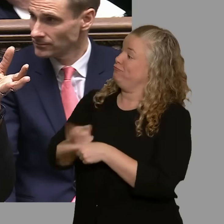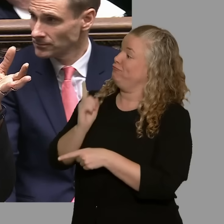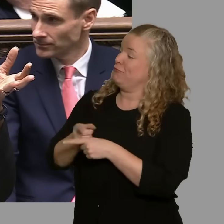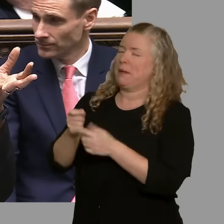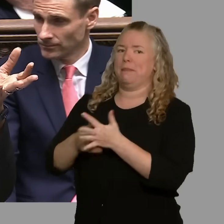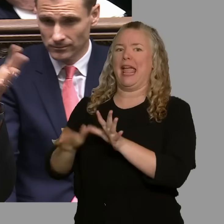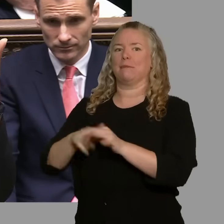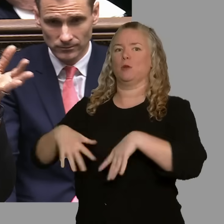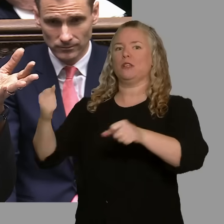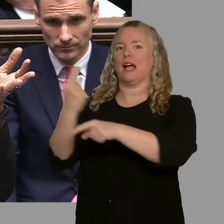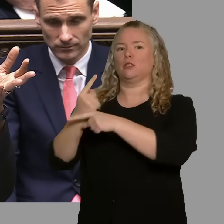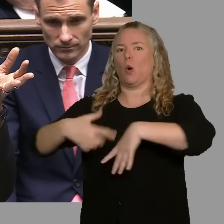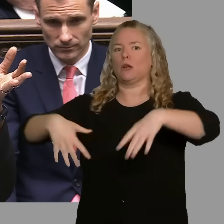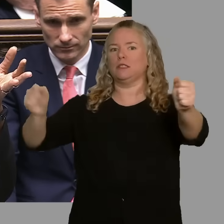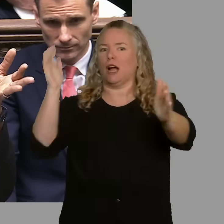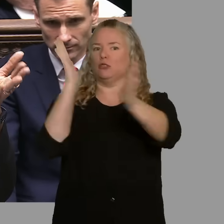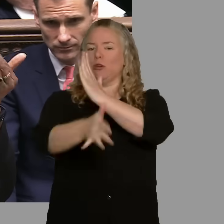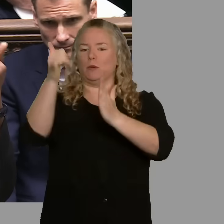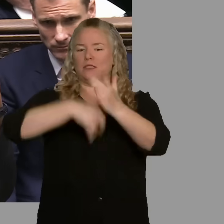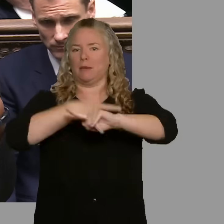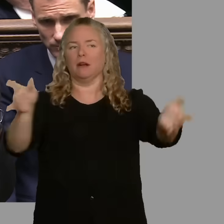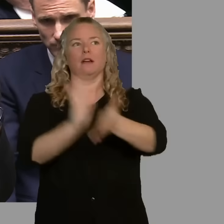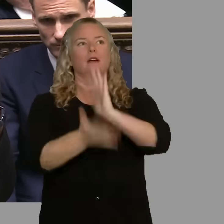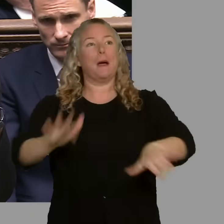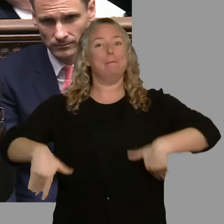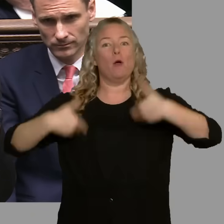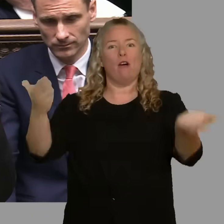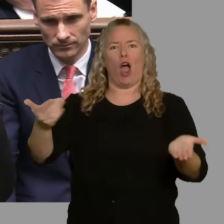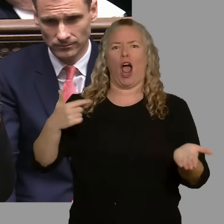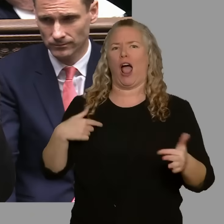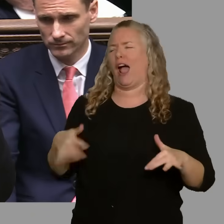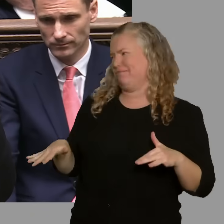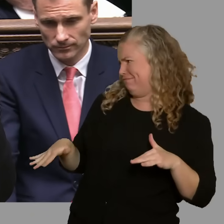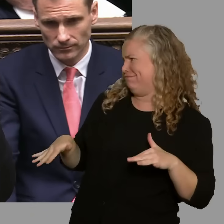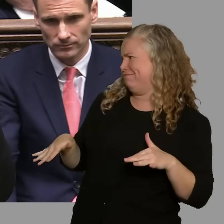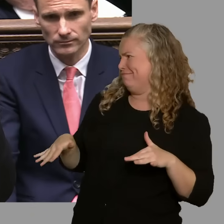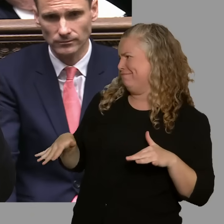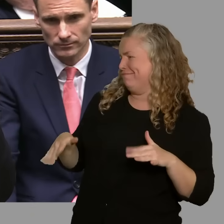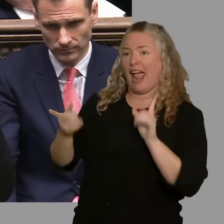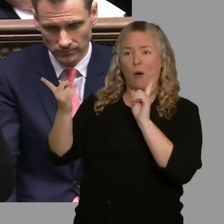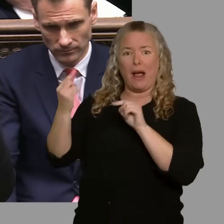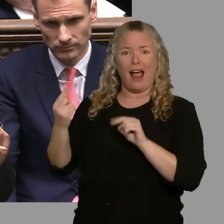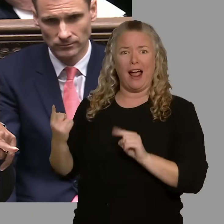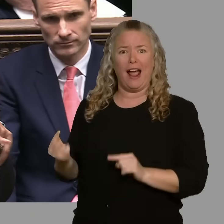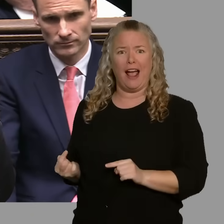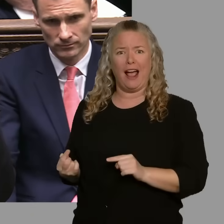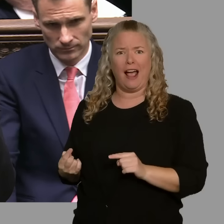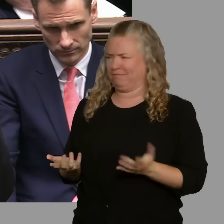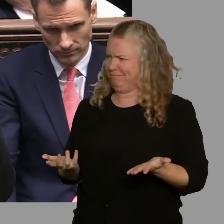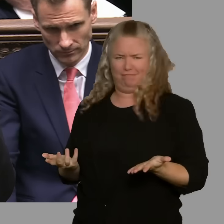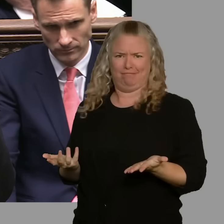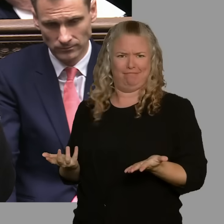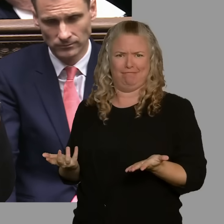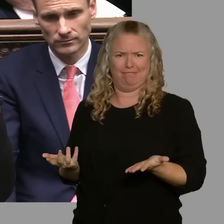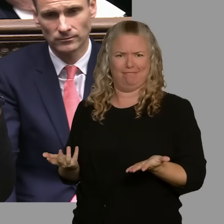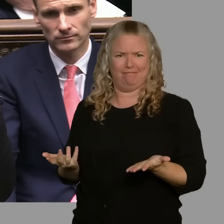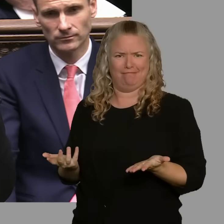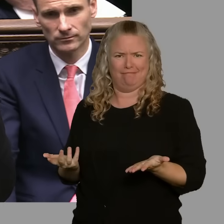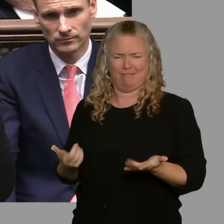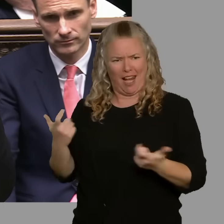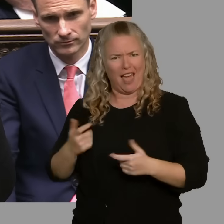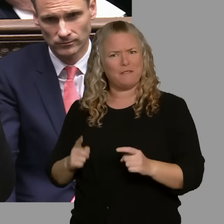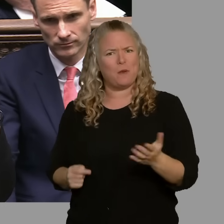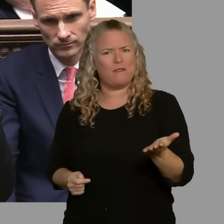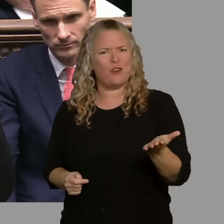I don't know what they're laughing. I don't know what they're laughing at. We are talking about the security of this Parliament. He had to be dragged out to